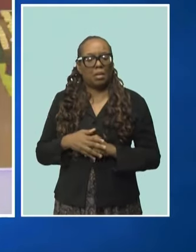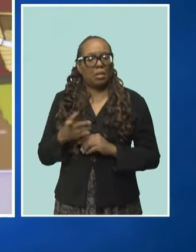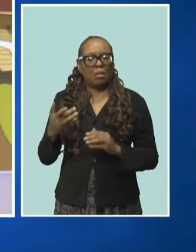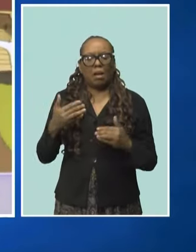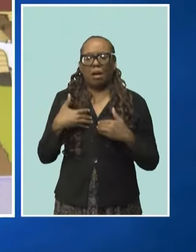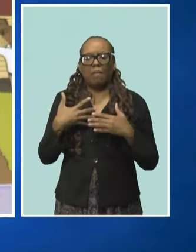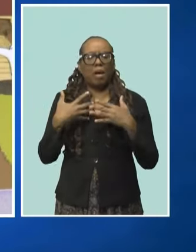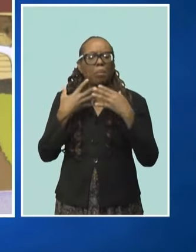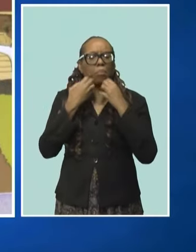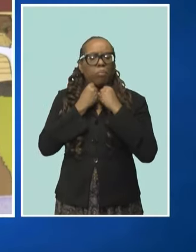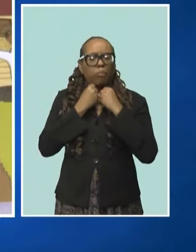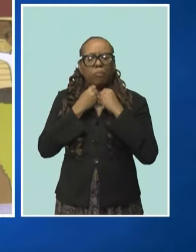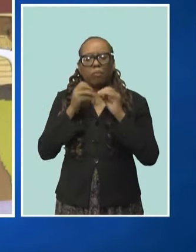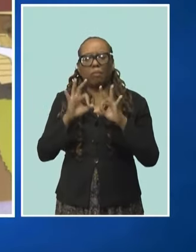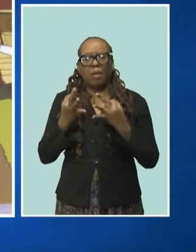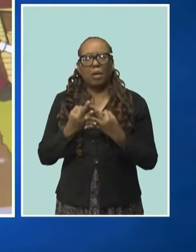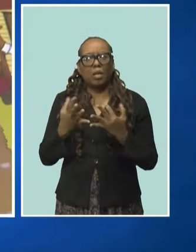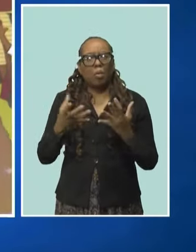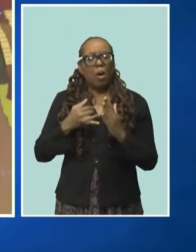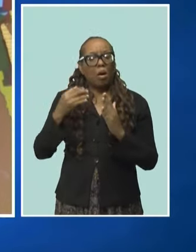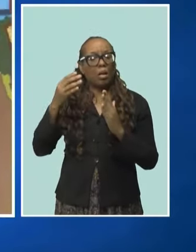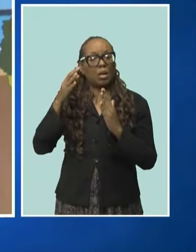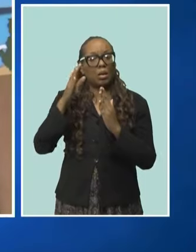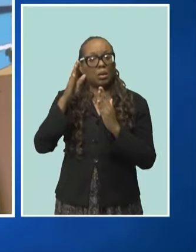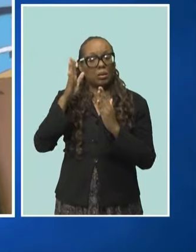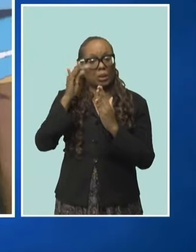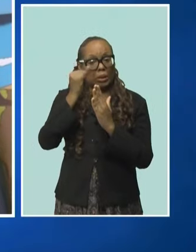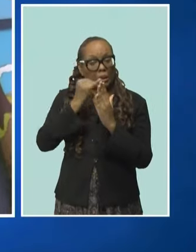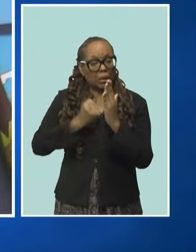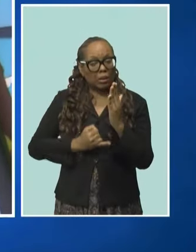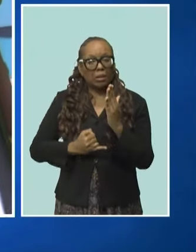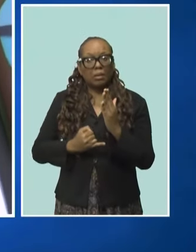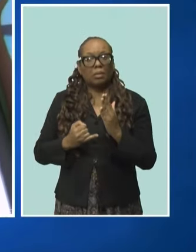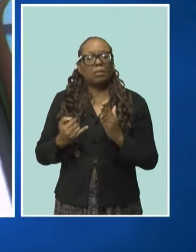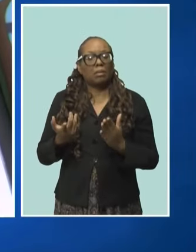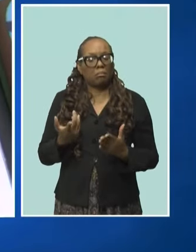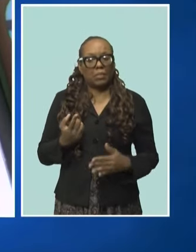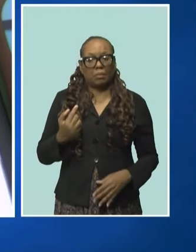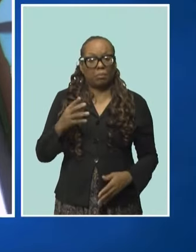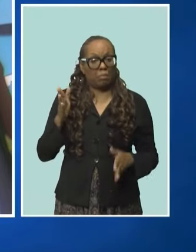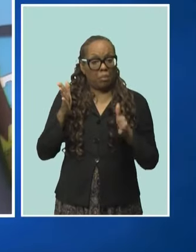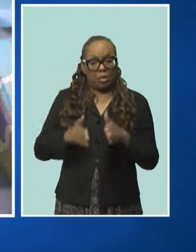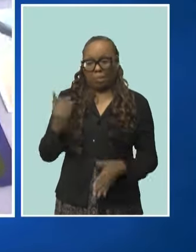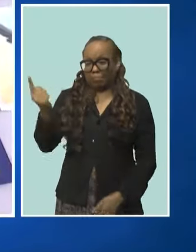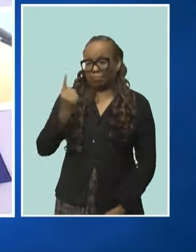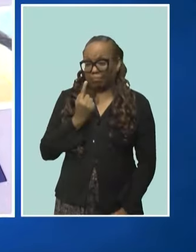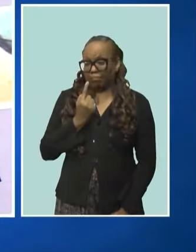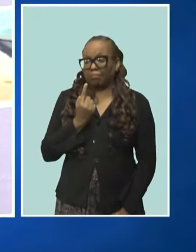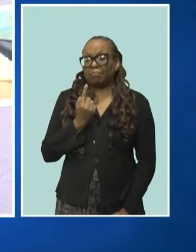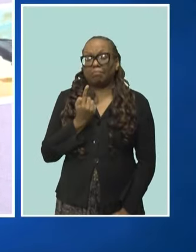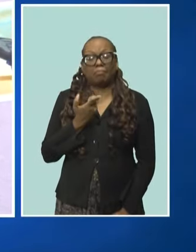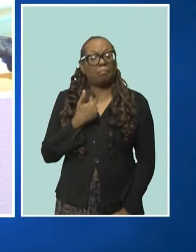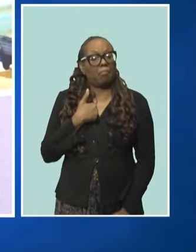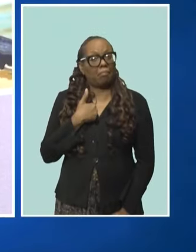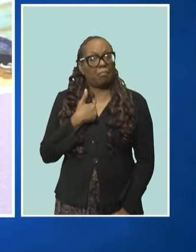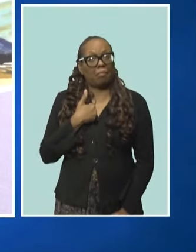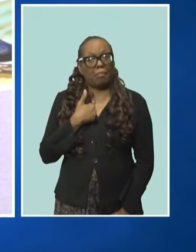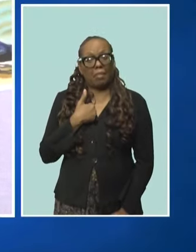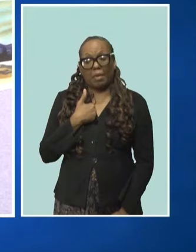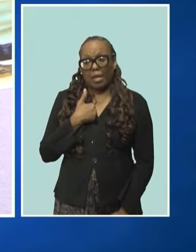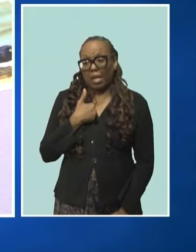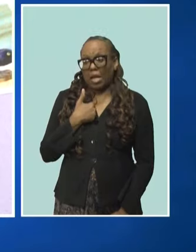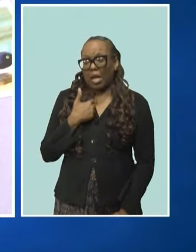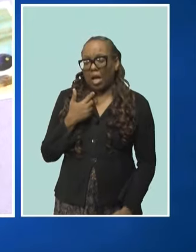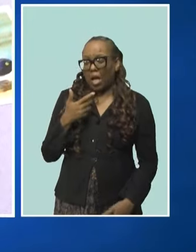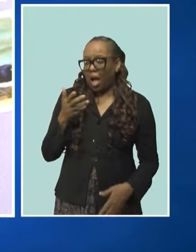their essence on canvas, and they come to me, and that's how I continue. I haven't had